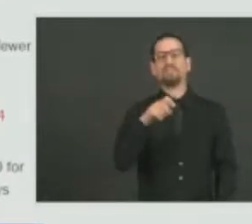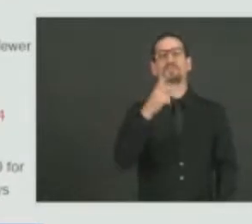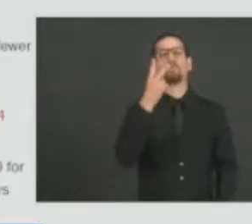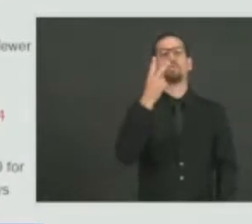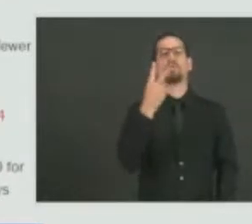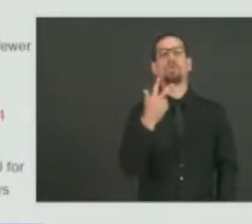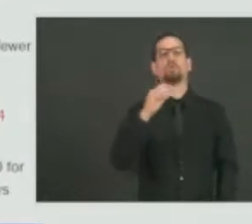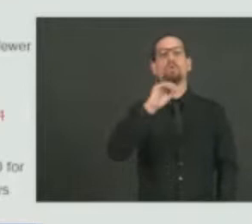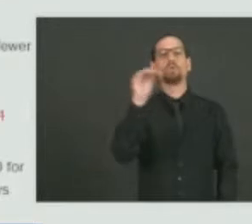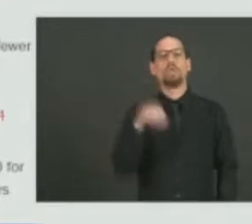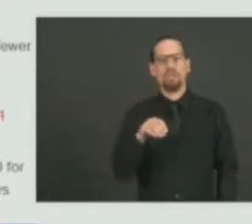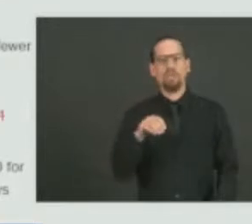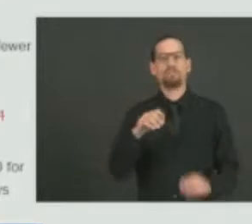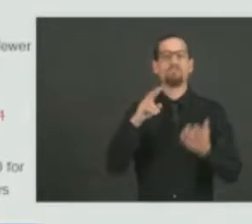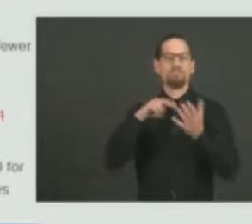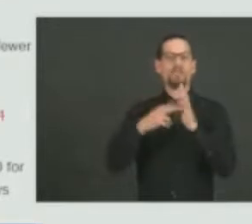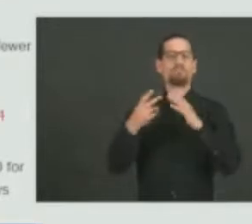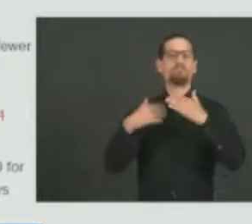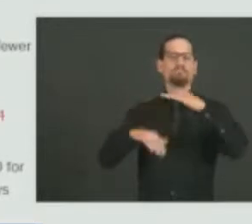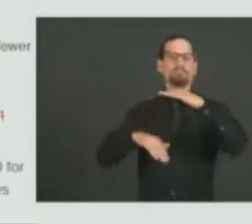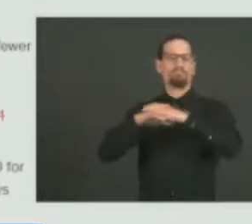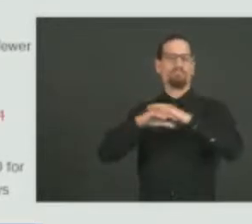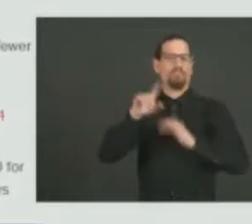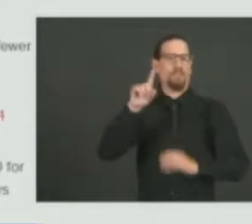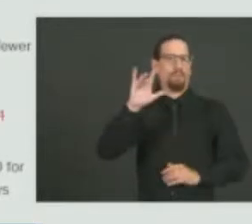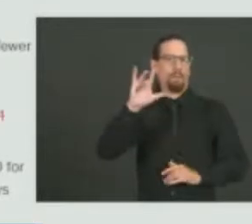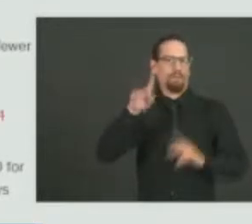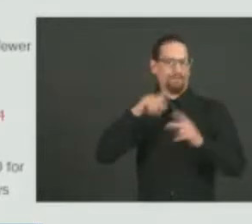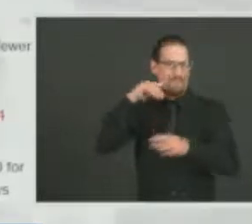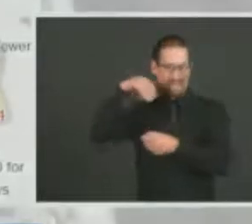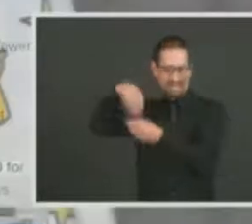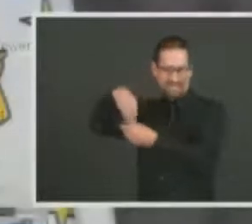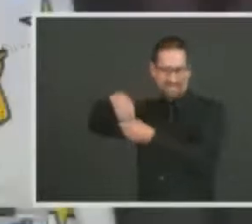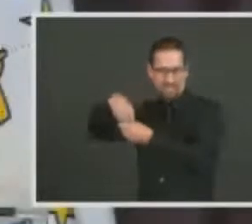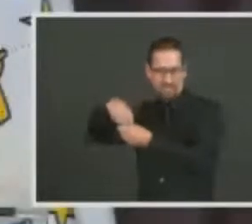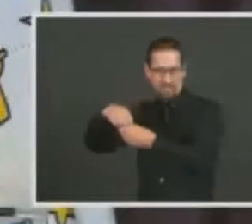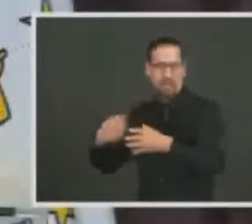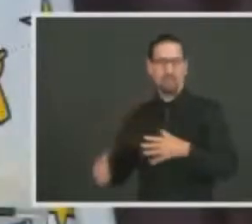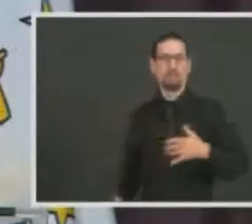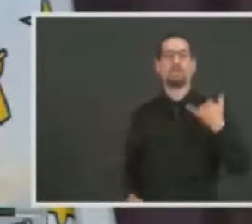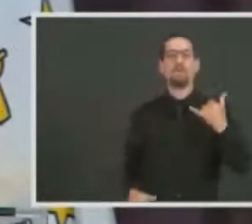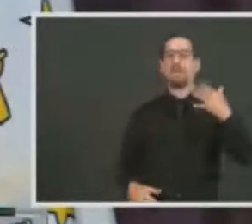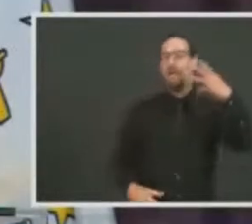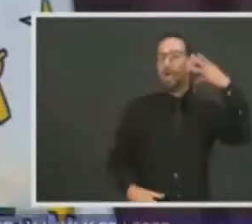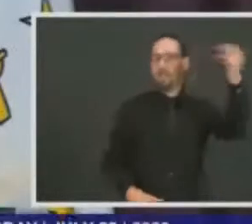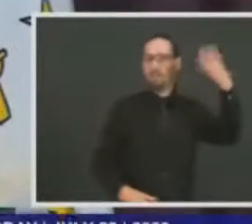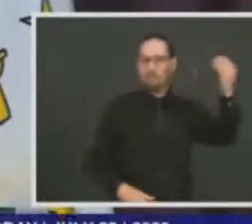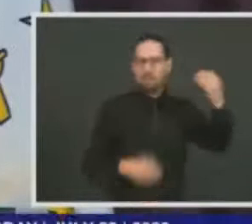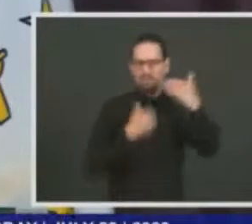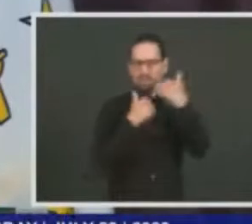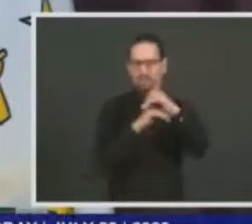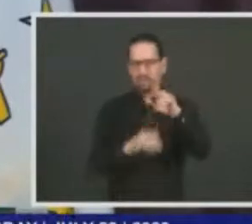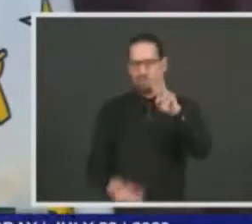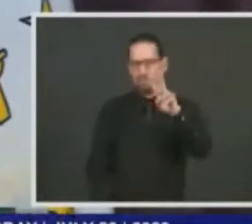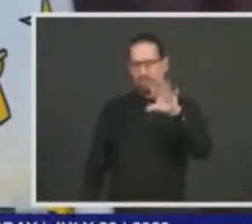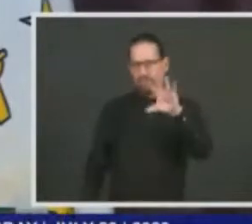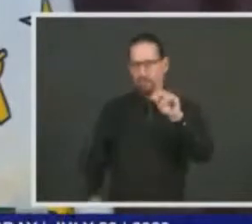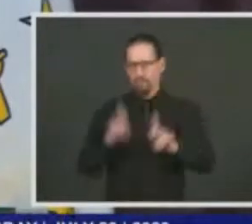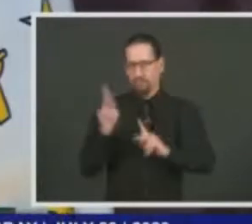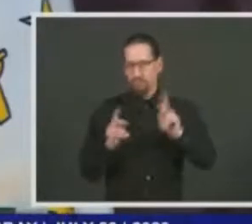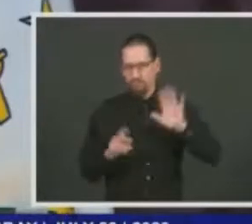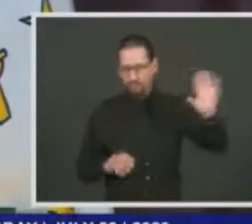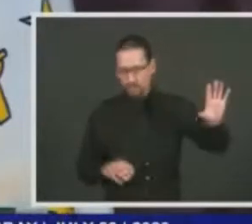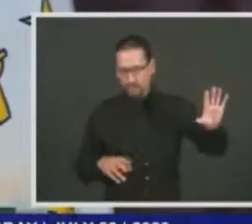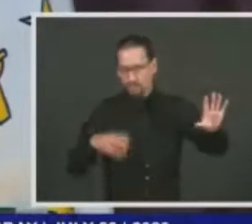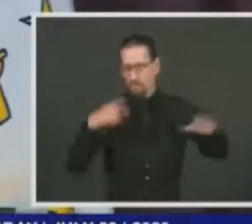people. Outdoor settings have a limit of 250 people, specifically for public events and venue spaces.